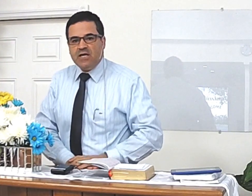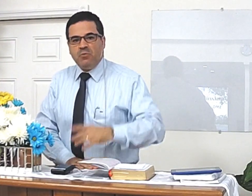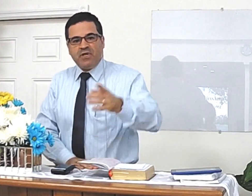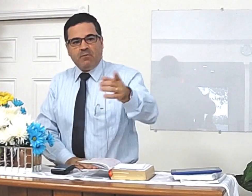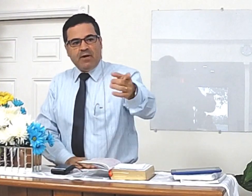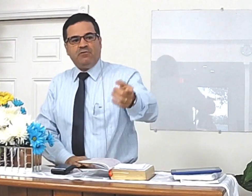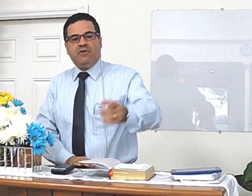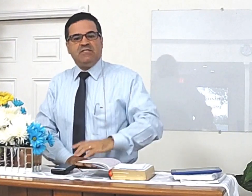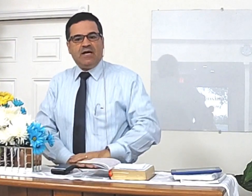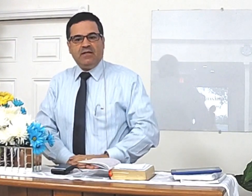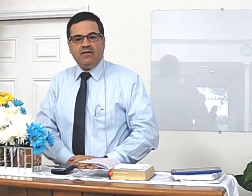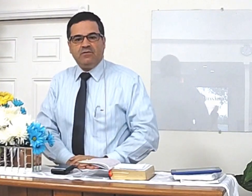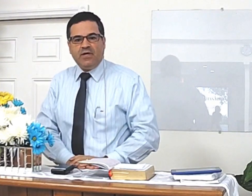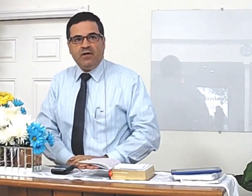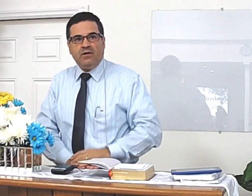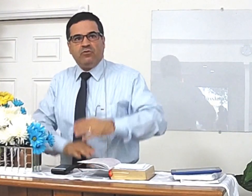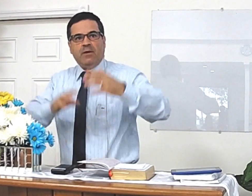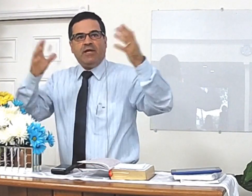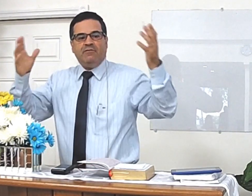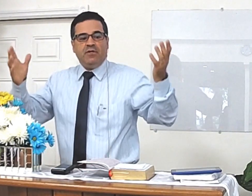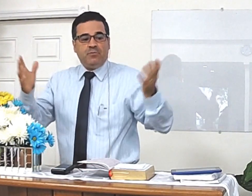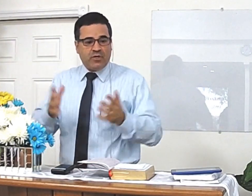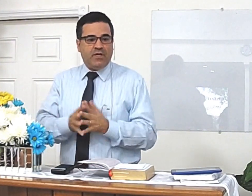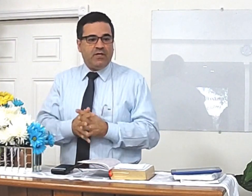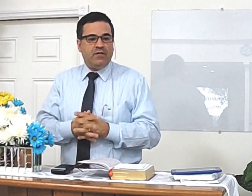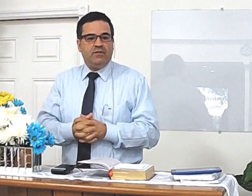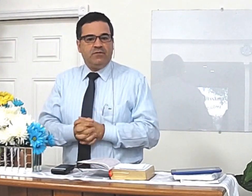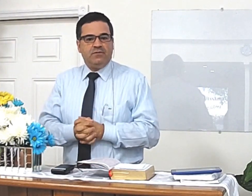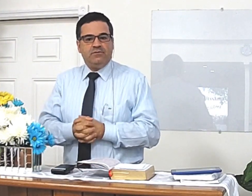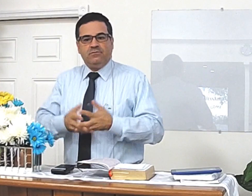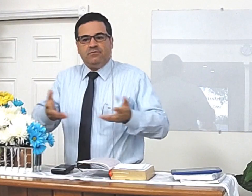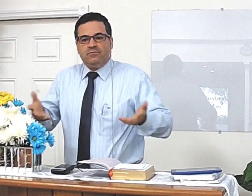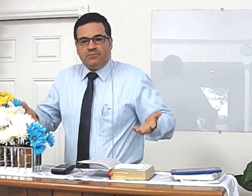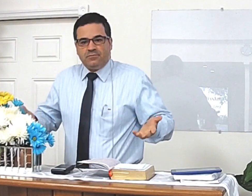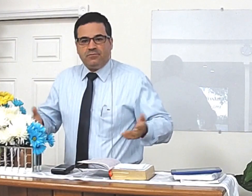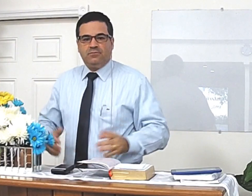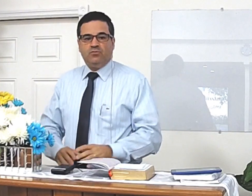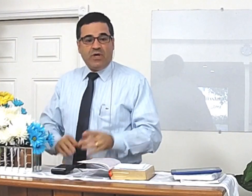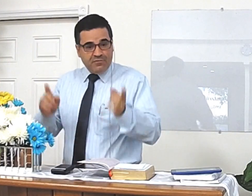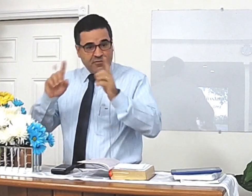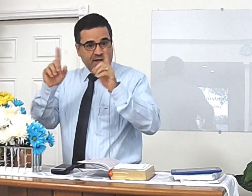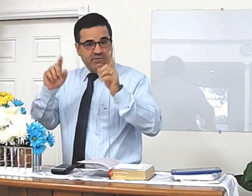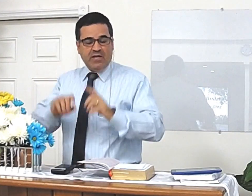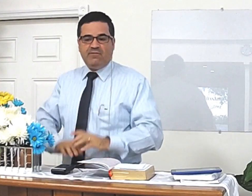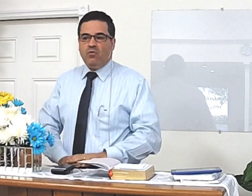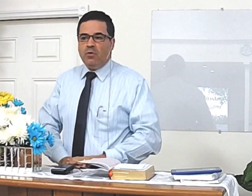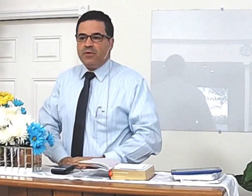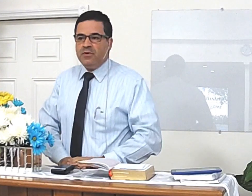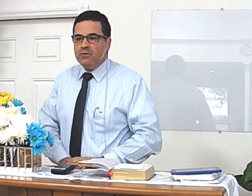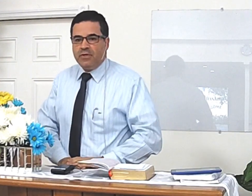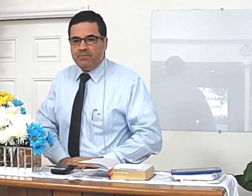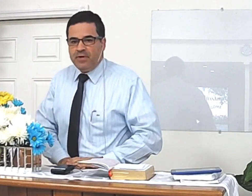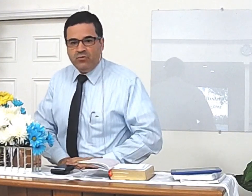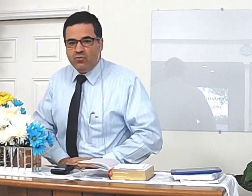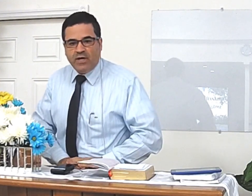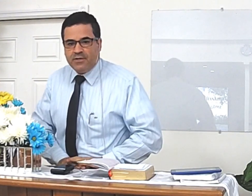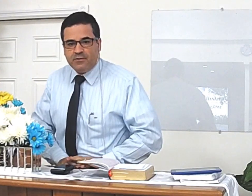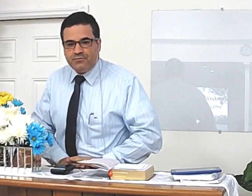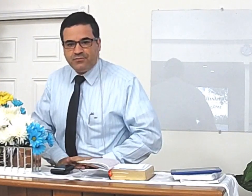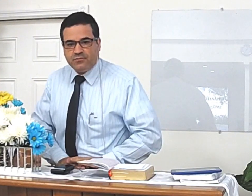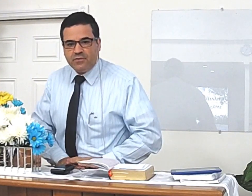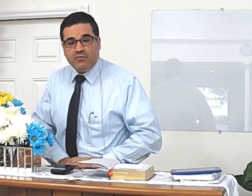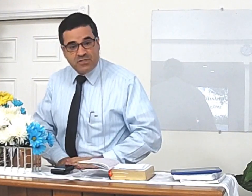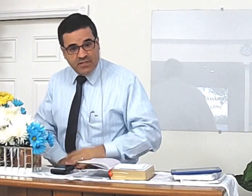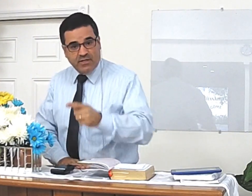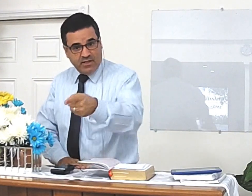guy? Then you find a job for him and it doesn't work and it's not do well in life. Why? It's not faith that's going to lead men